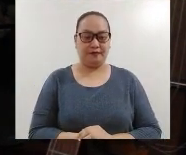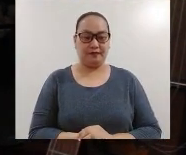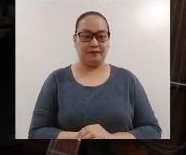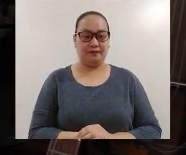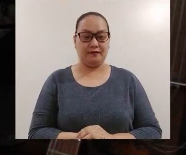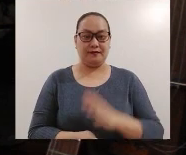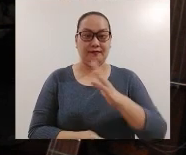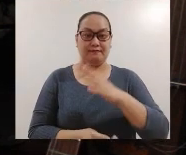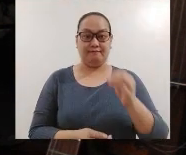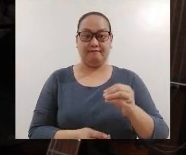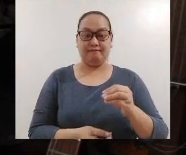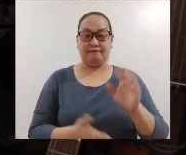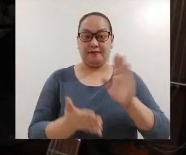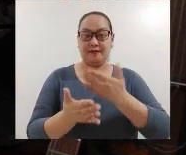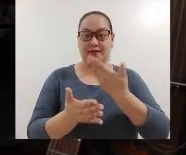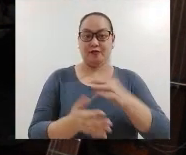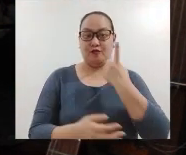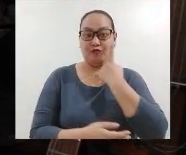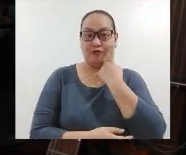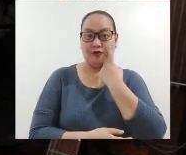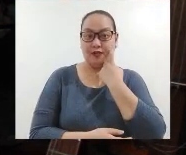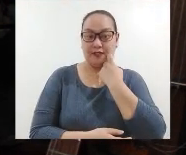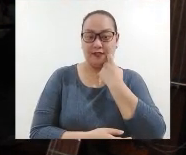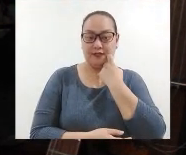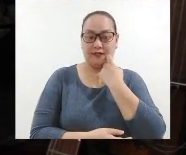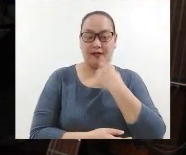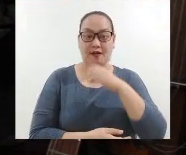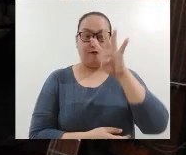The song that we sang a while ago is in 4/4.